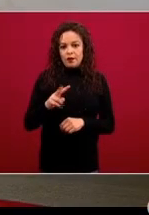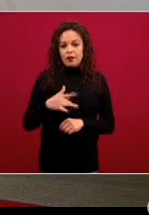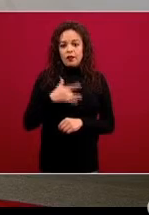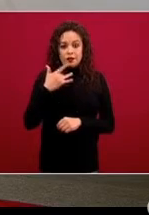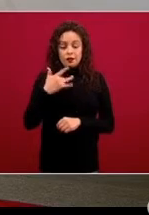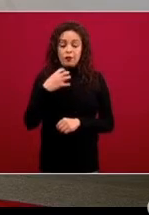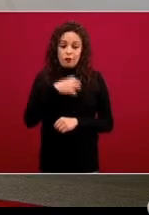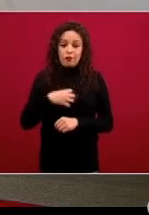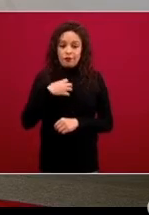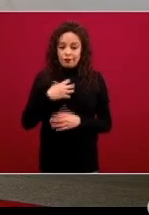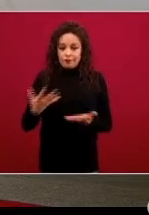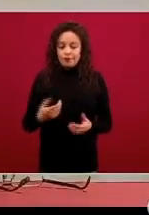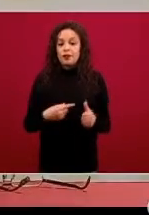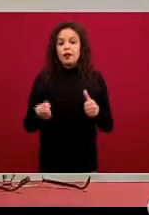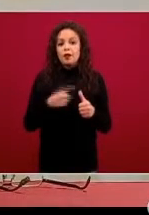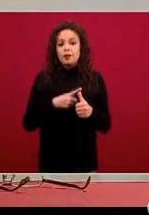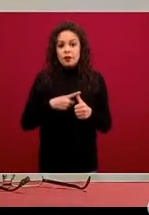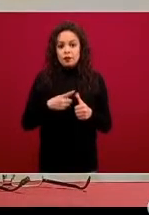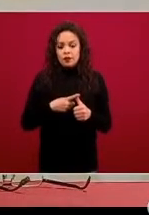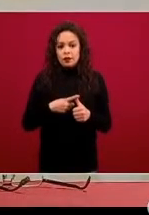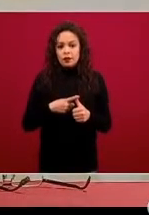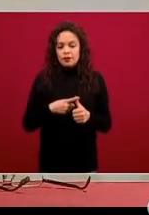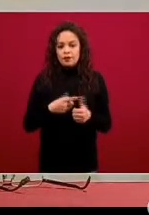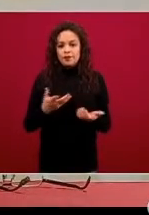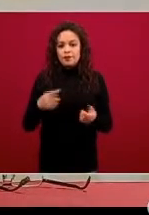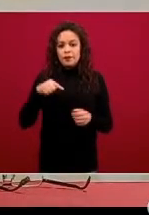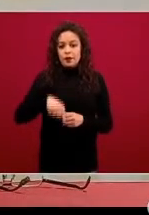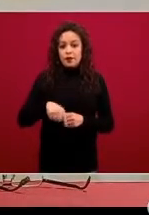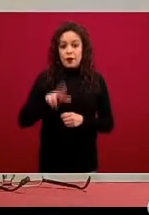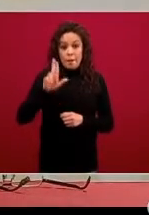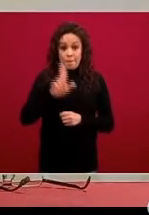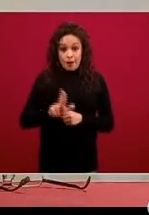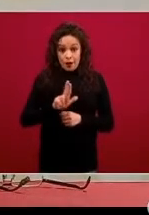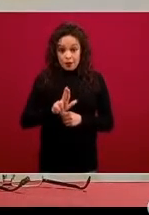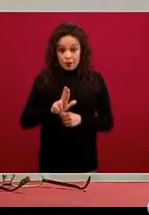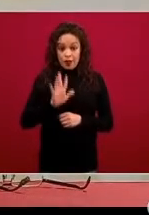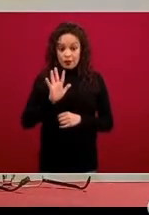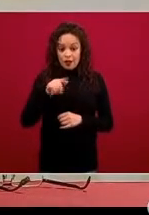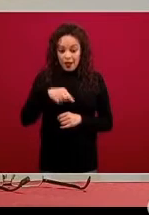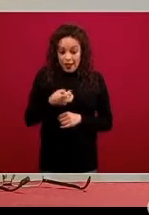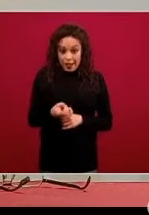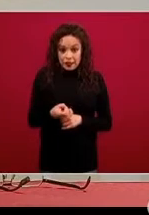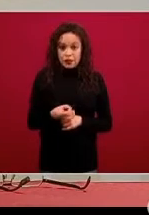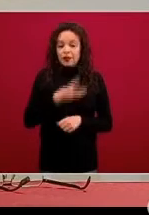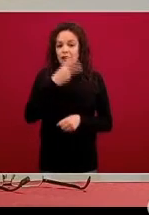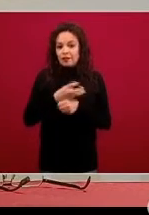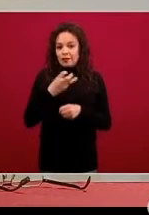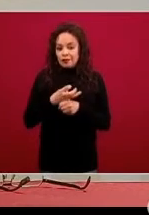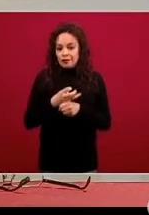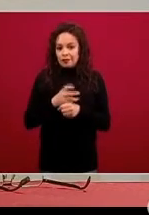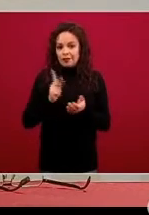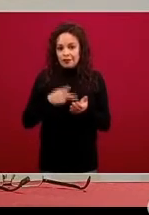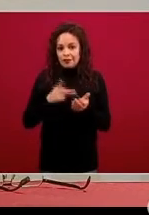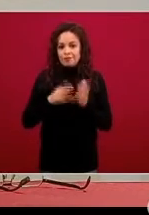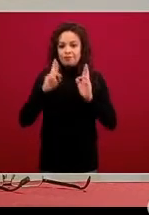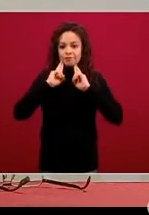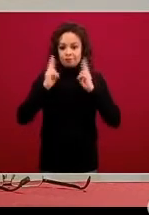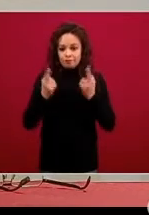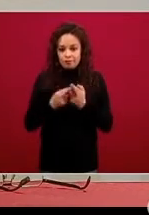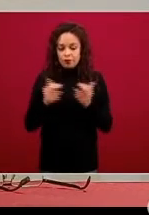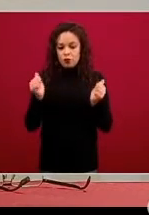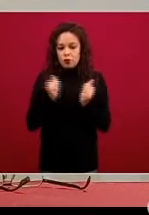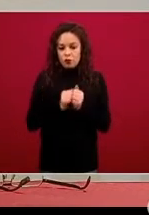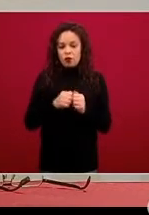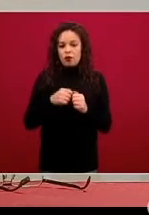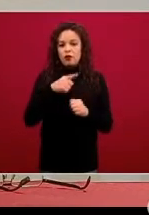time we have here. I also want to talk about two things. The first is today we have the meeting, and this was the